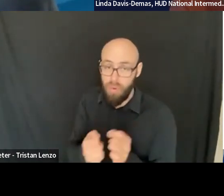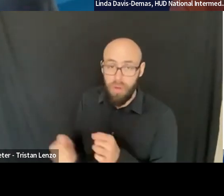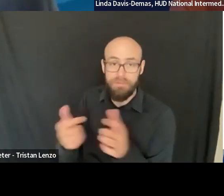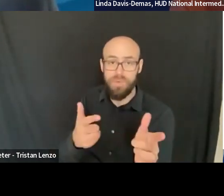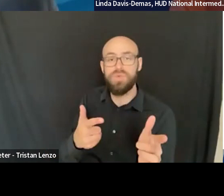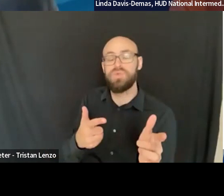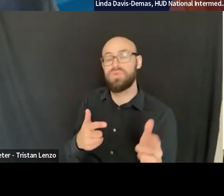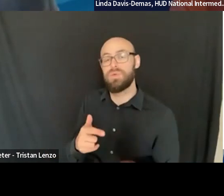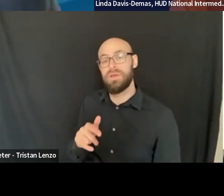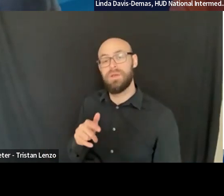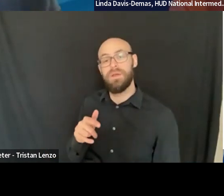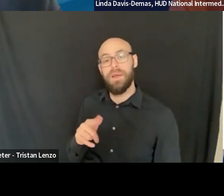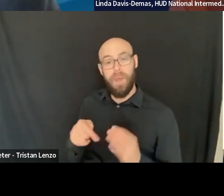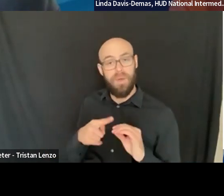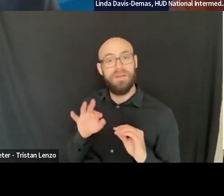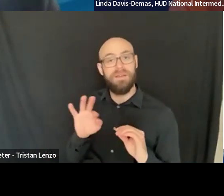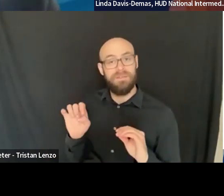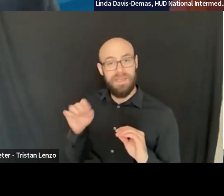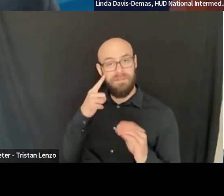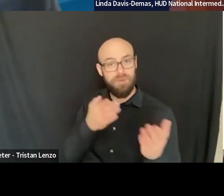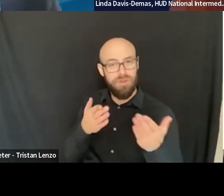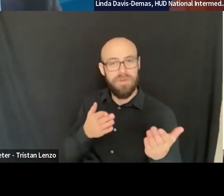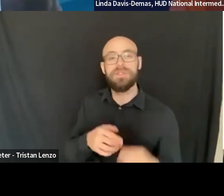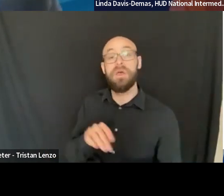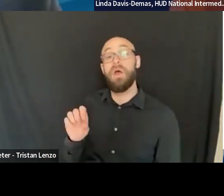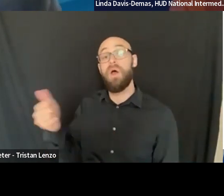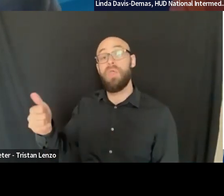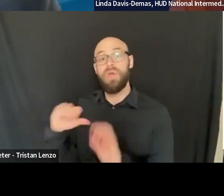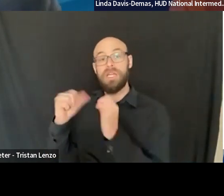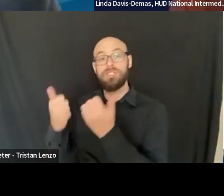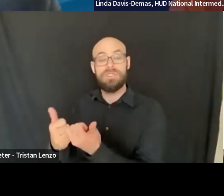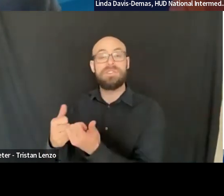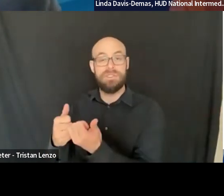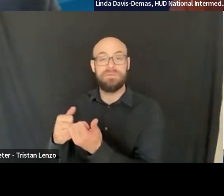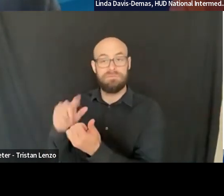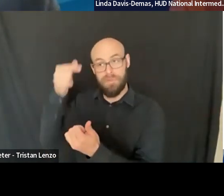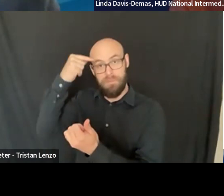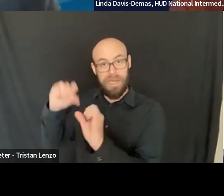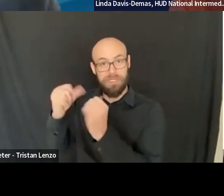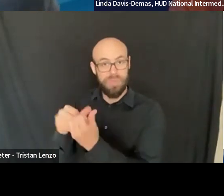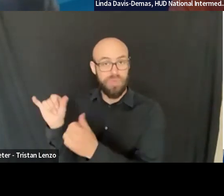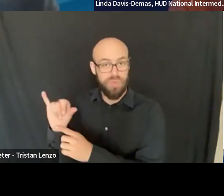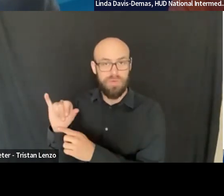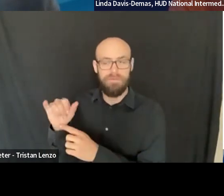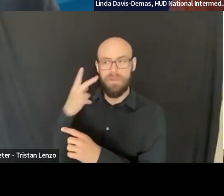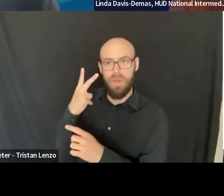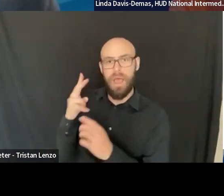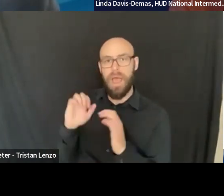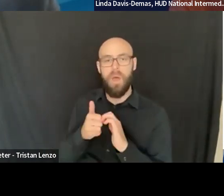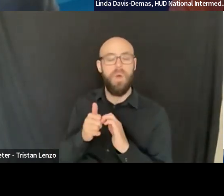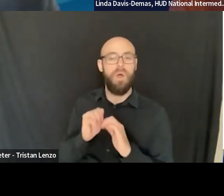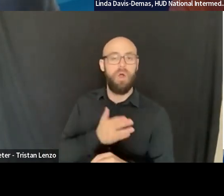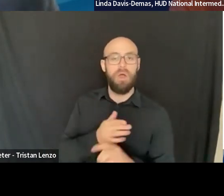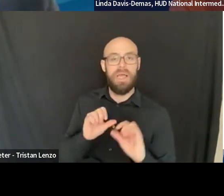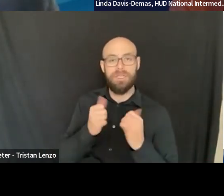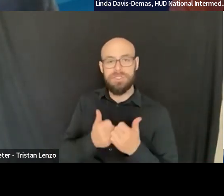sister agencies in government, to find a more robust path forward for our use of fee for service, or fixed fee, or other names that it's